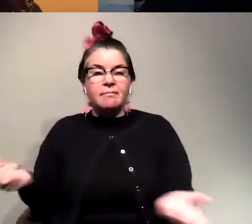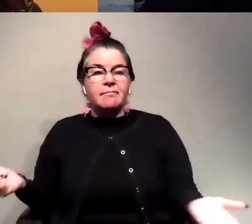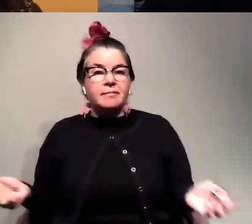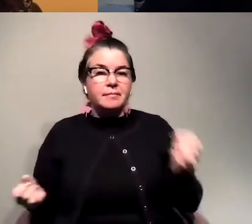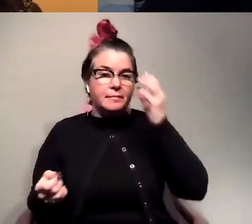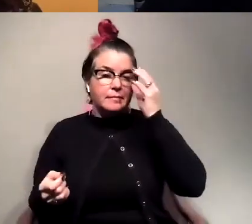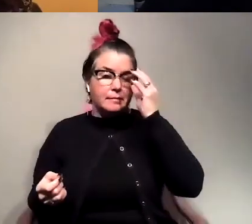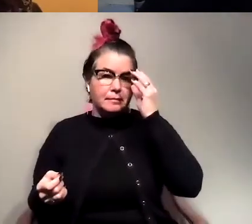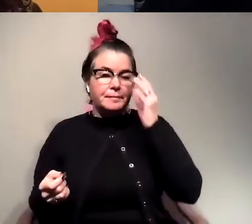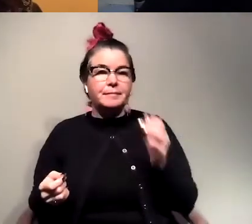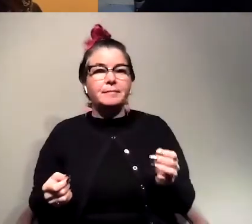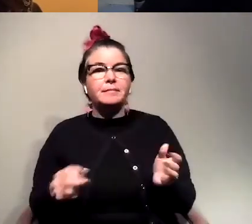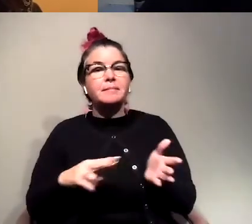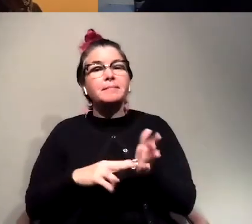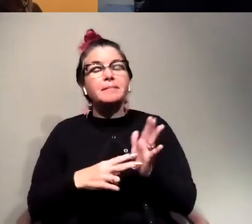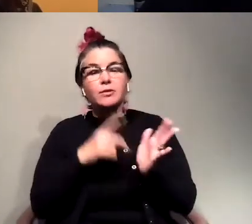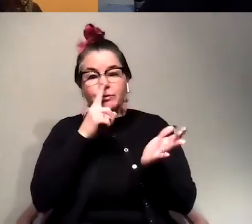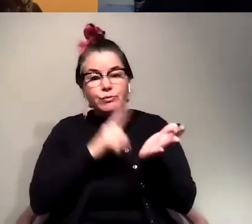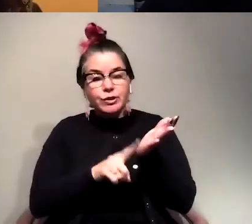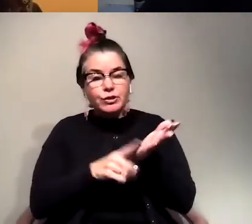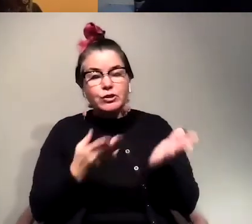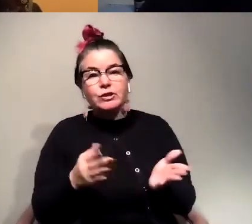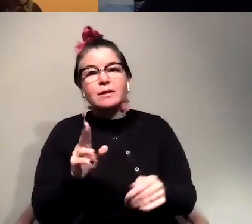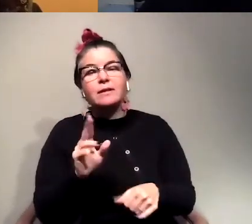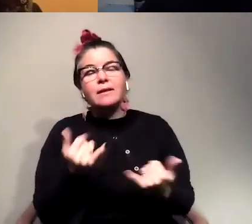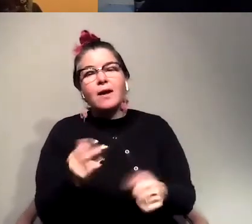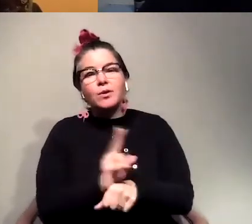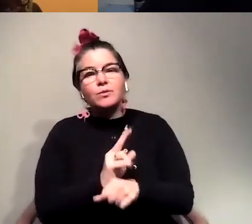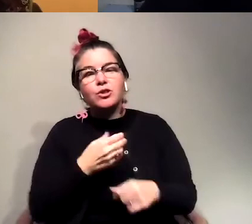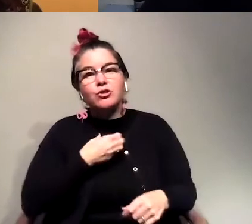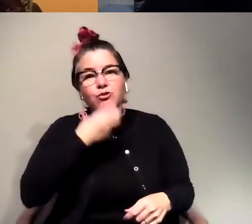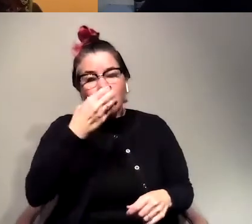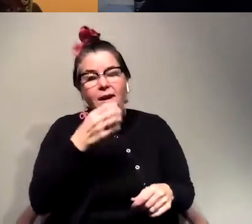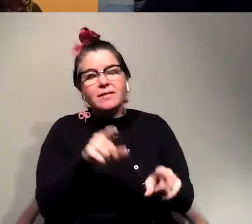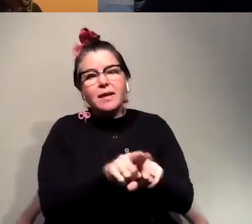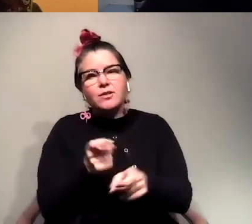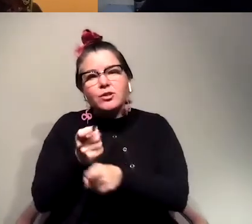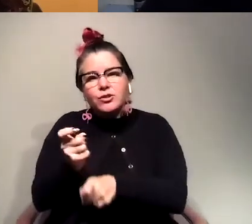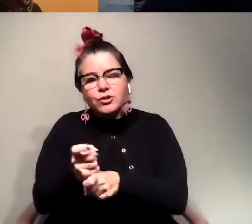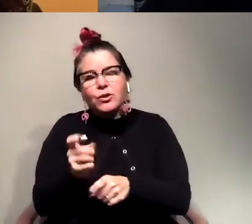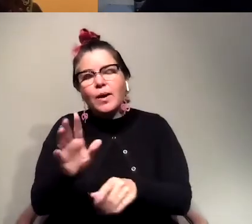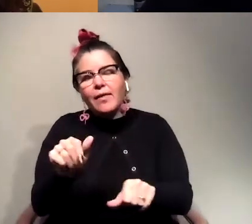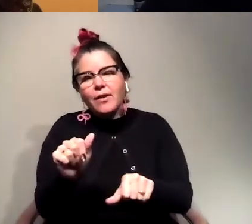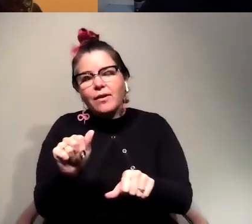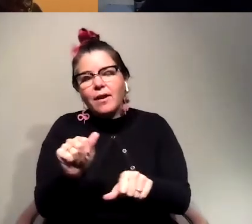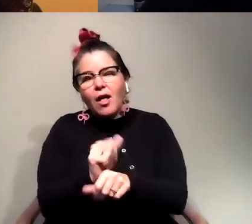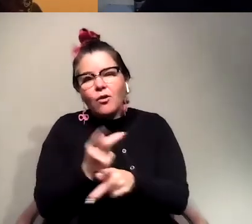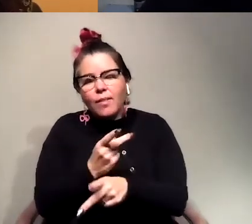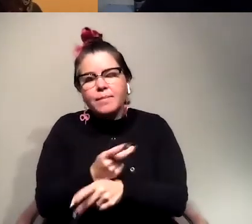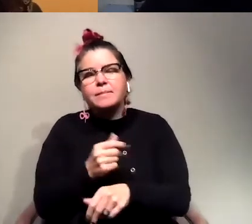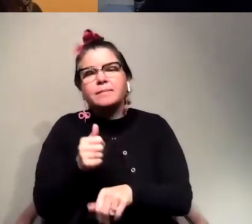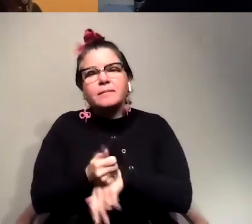get researchers who are now using giraffes as a sort of a joke in their algorithms. Well, if we've got